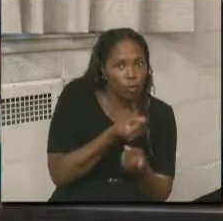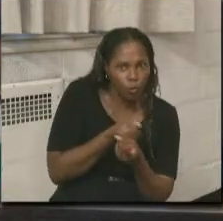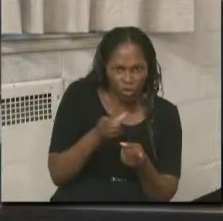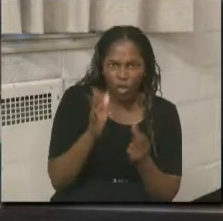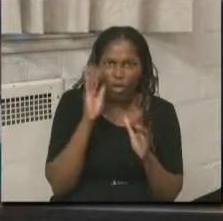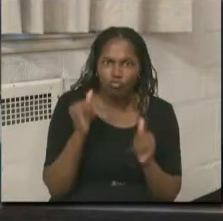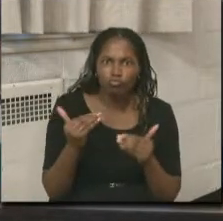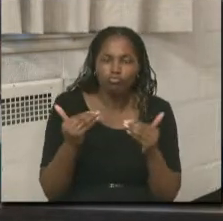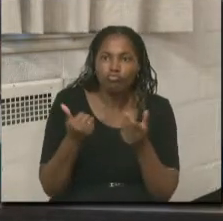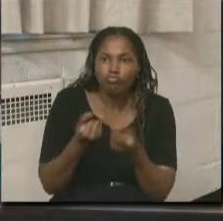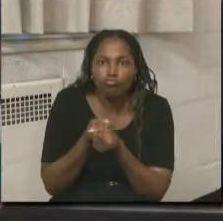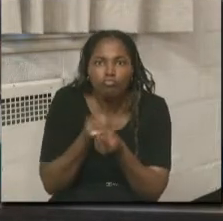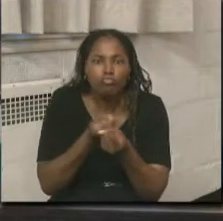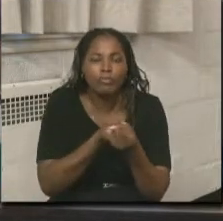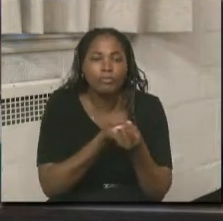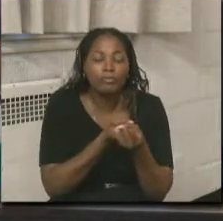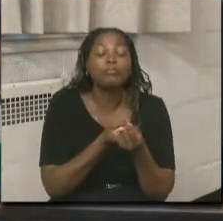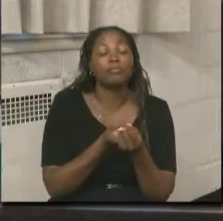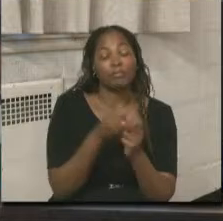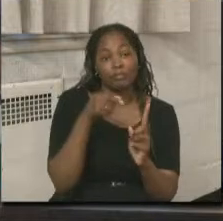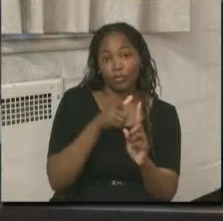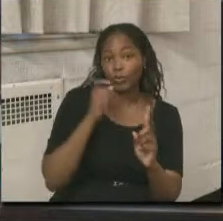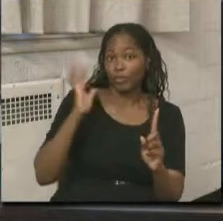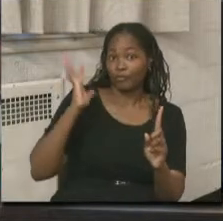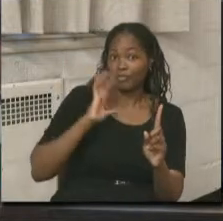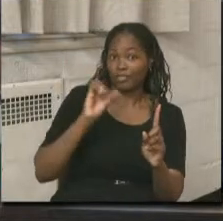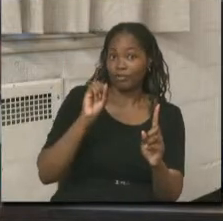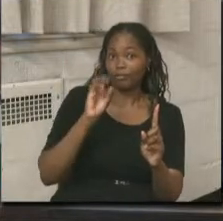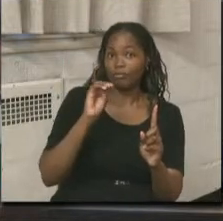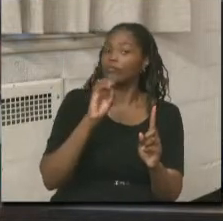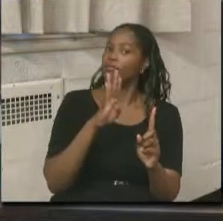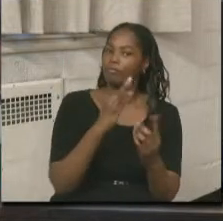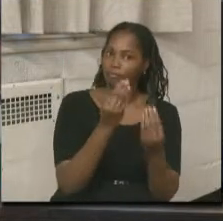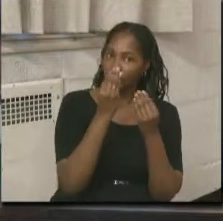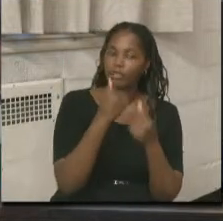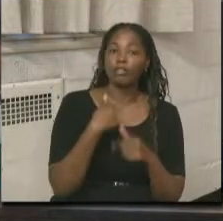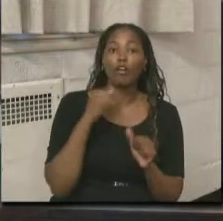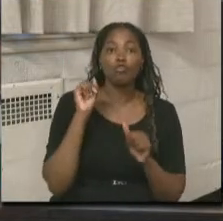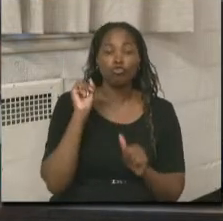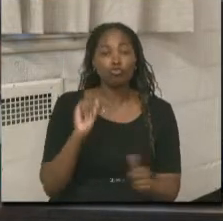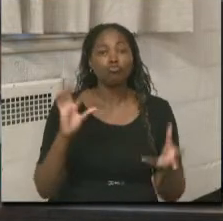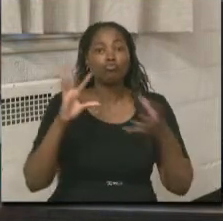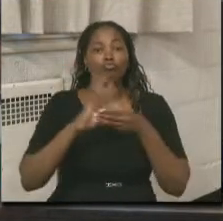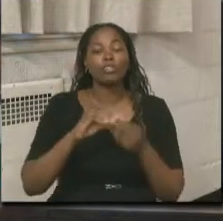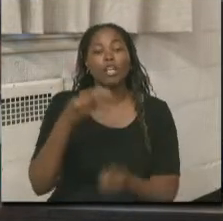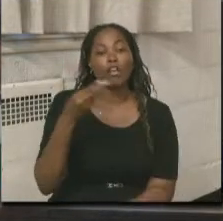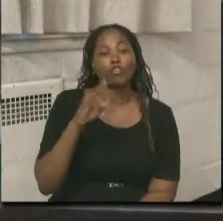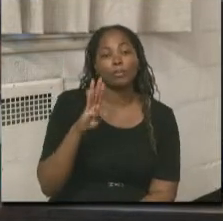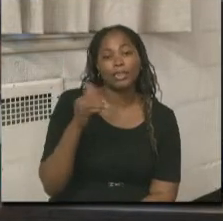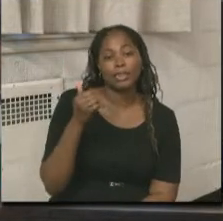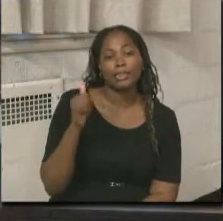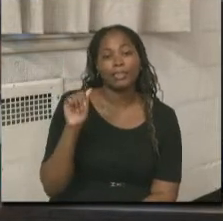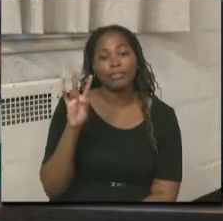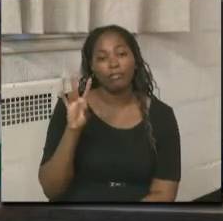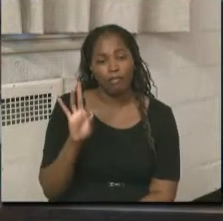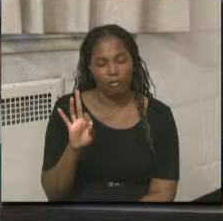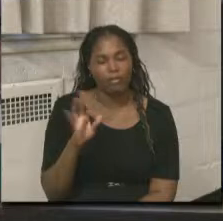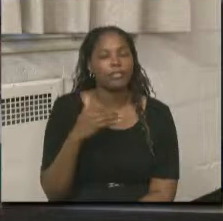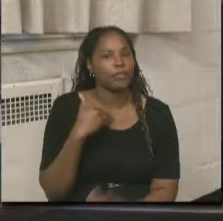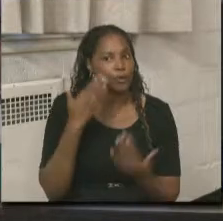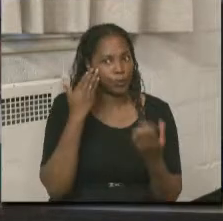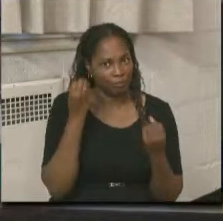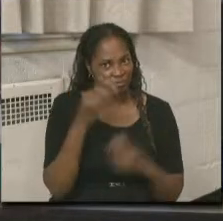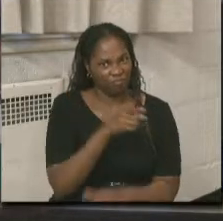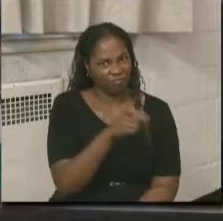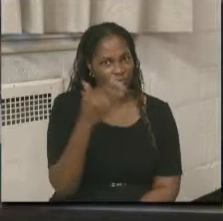And with his leadership and guidance, I was able to testify on HB 1079, and I know many of you in here